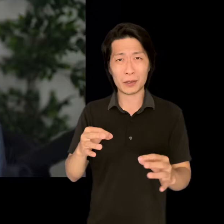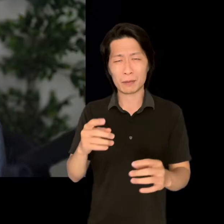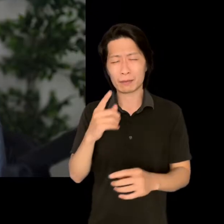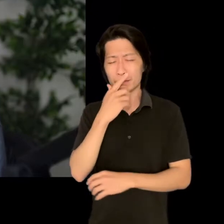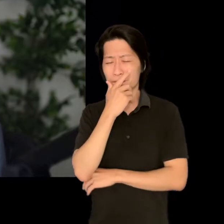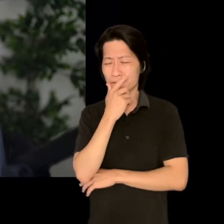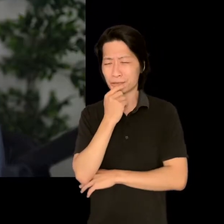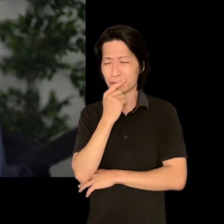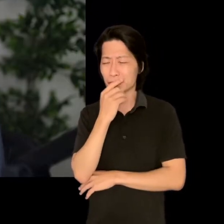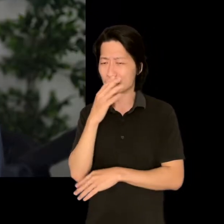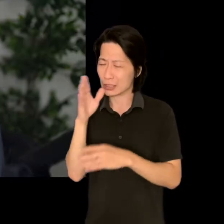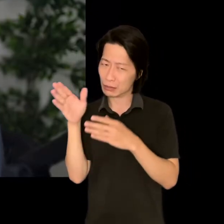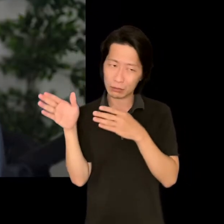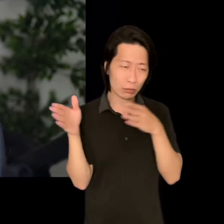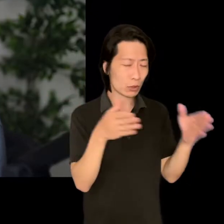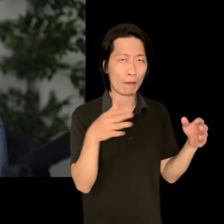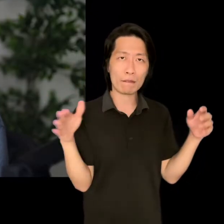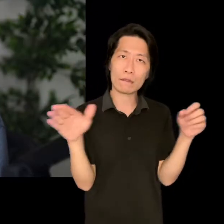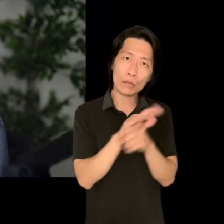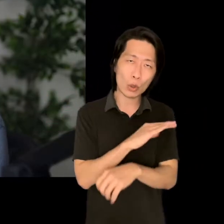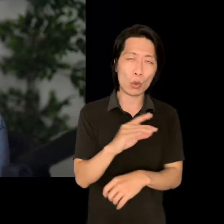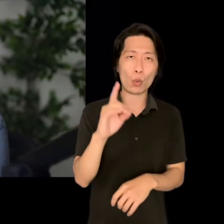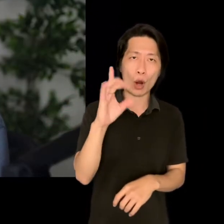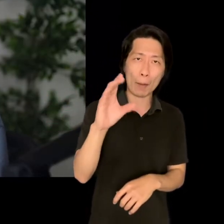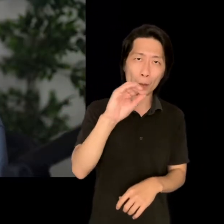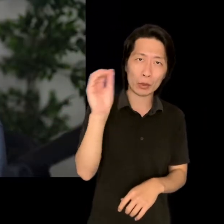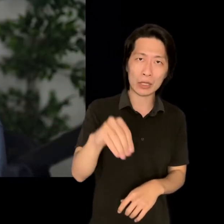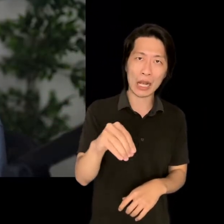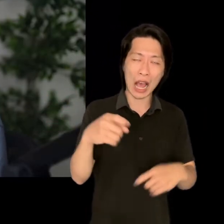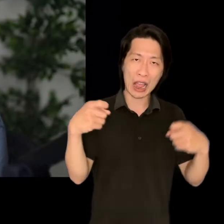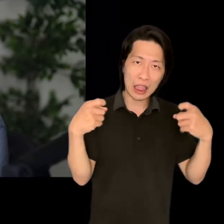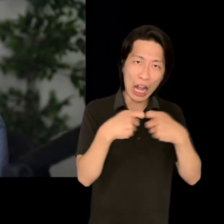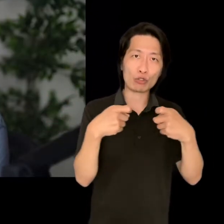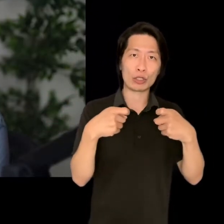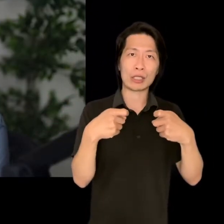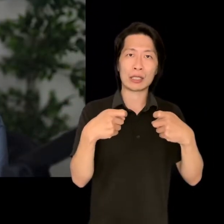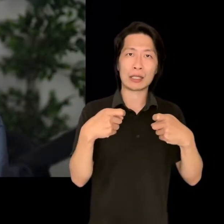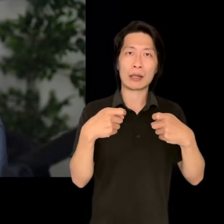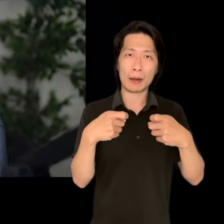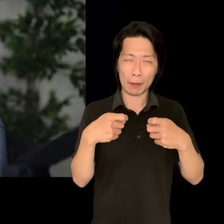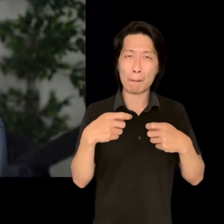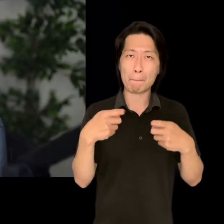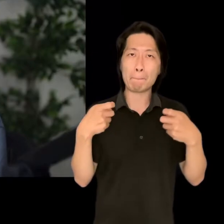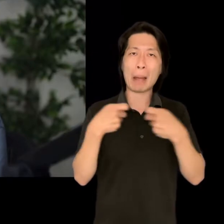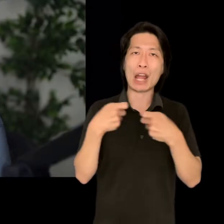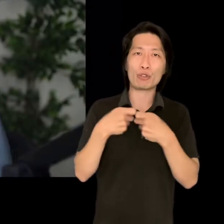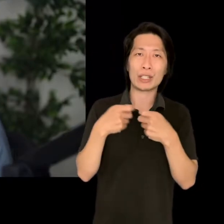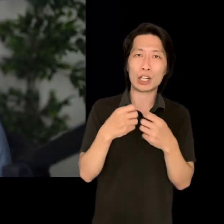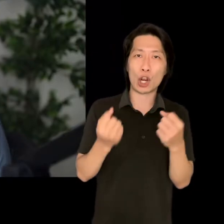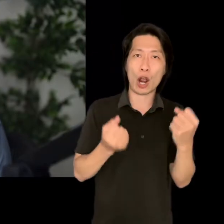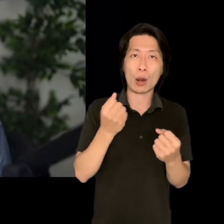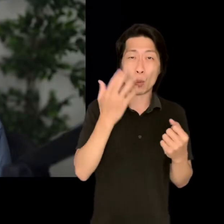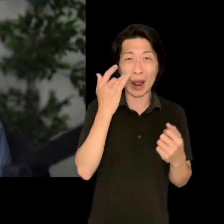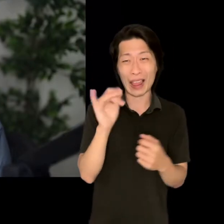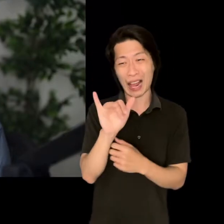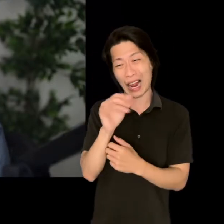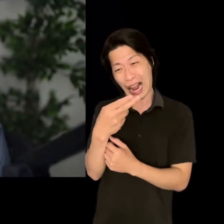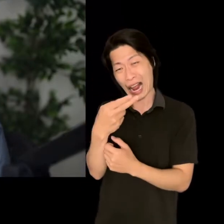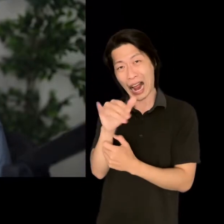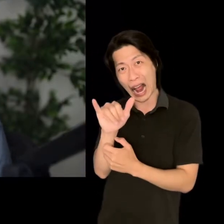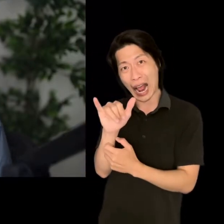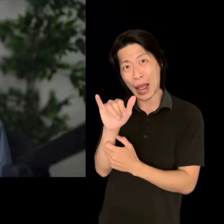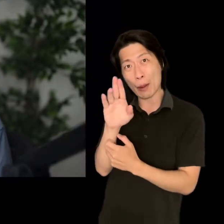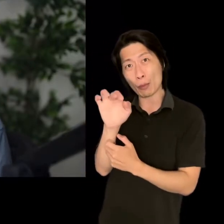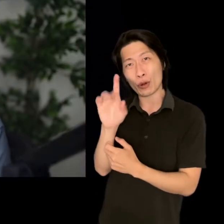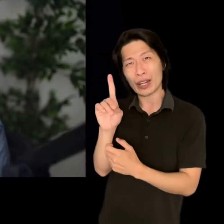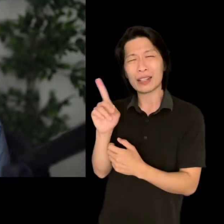in Tesla's history. And that is Elon decided to go all in on electric battery cars because that was the focus. And Elon knew